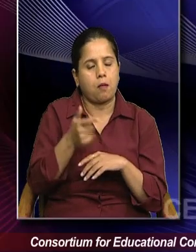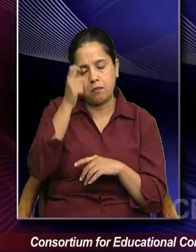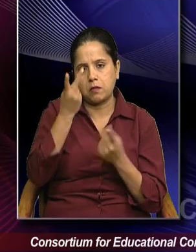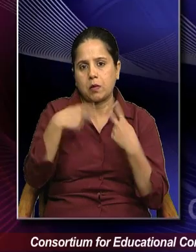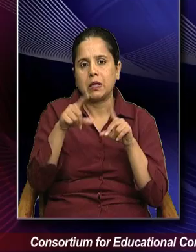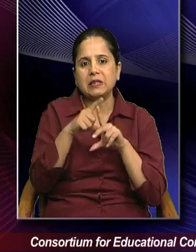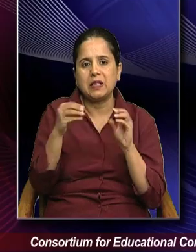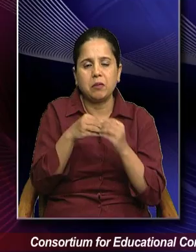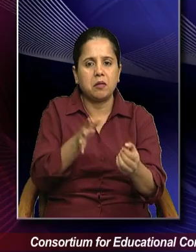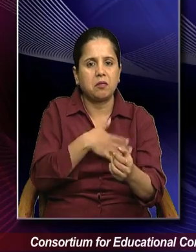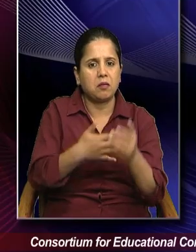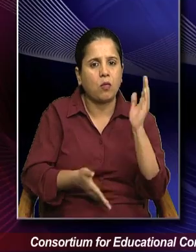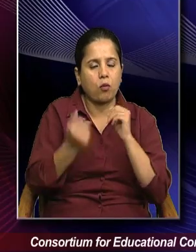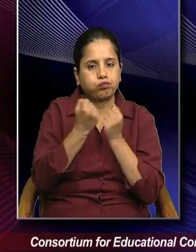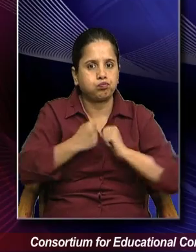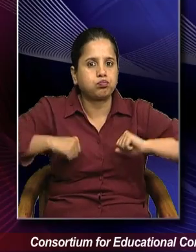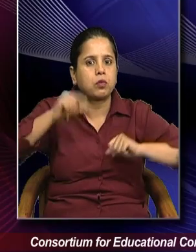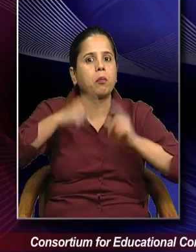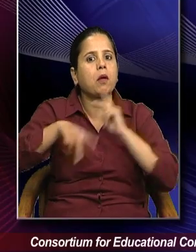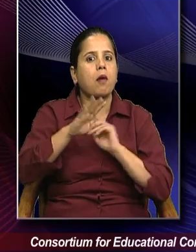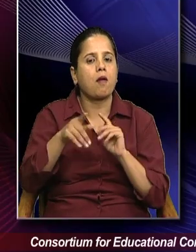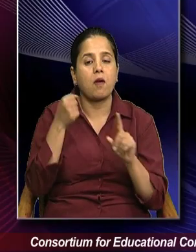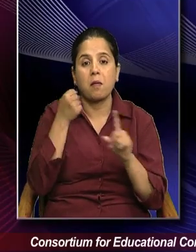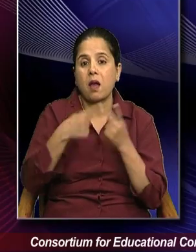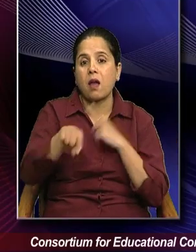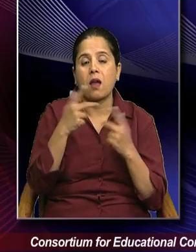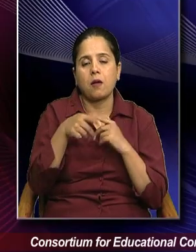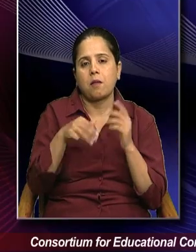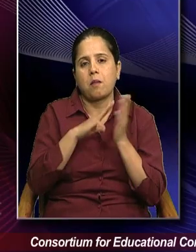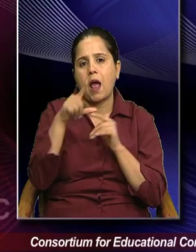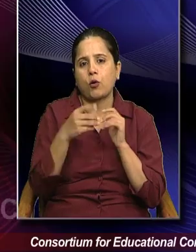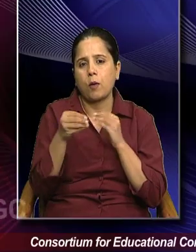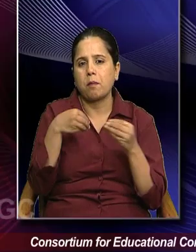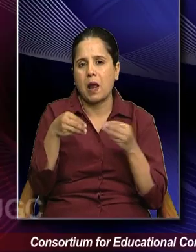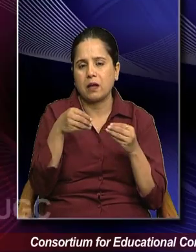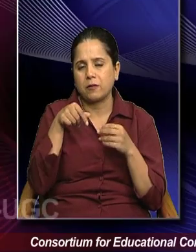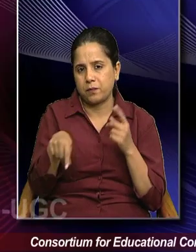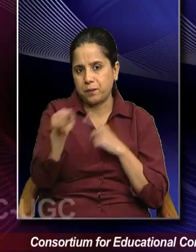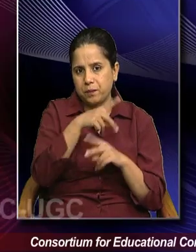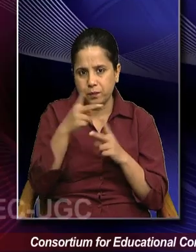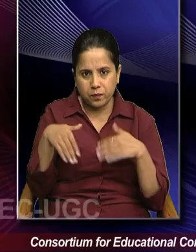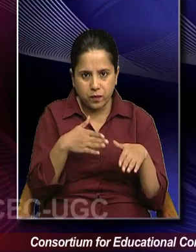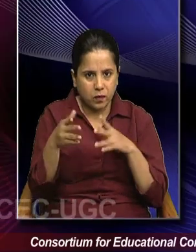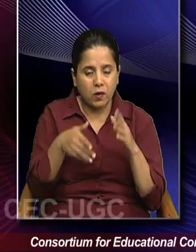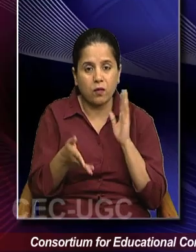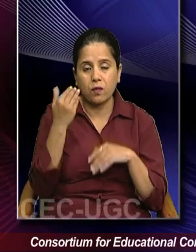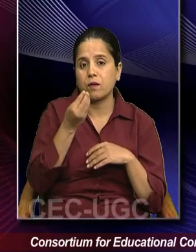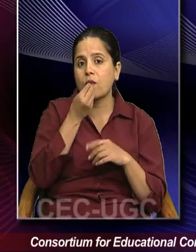diabetic and obesity. So, impact on microplastic in Indian rivers. Microplastic is so